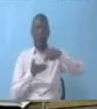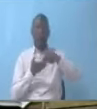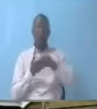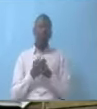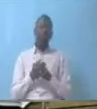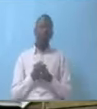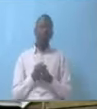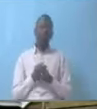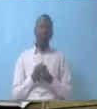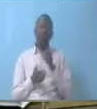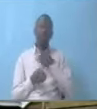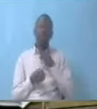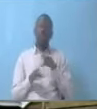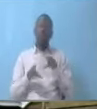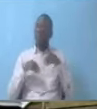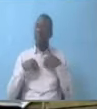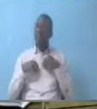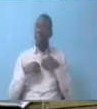loophole.